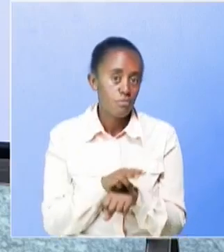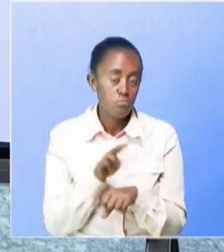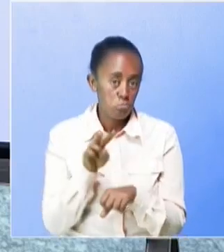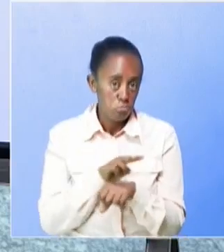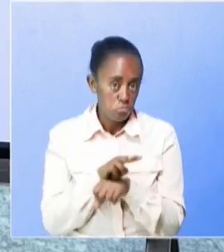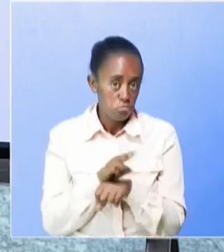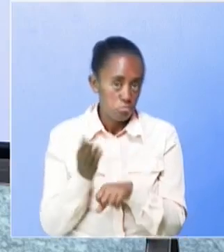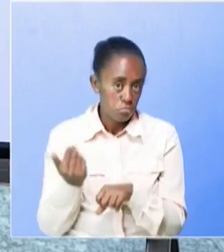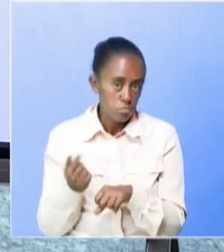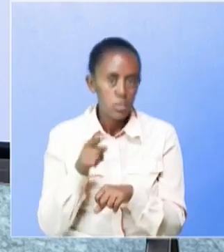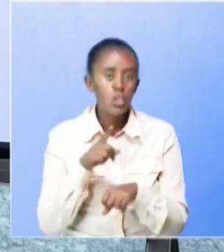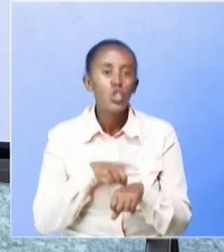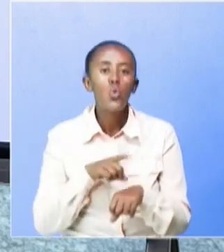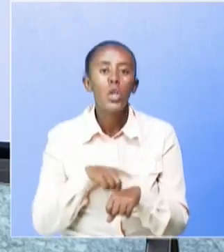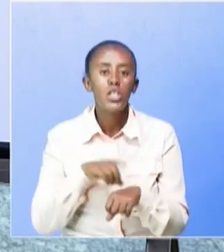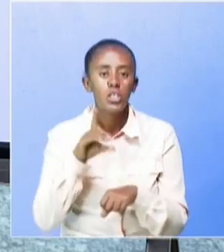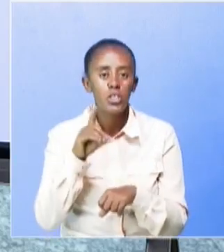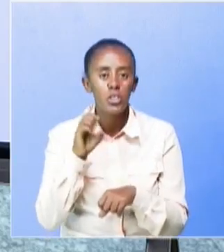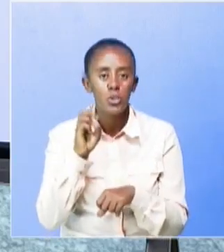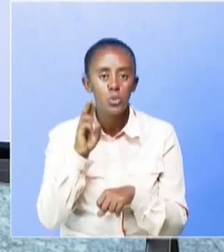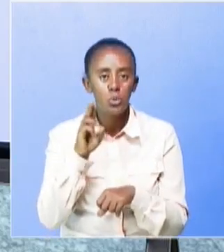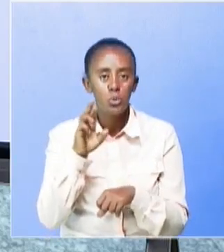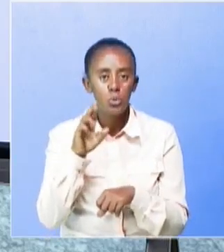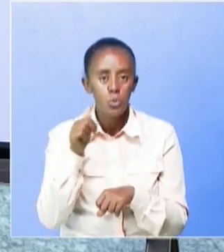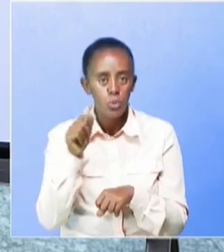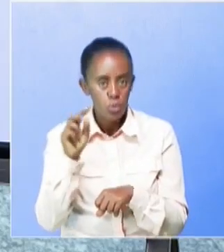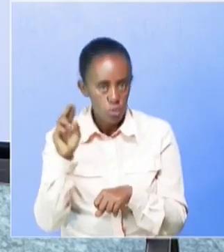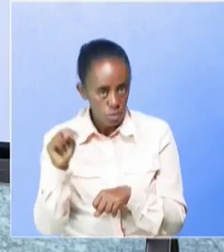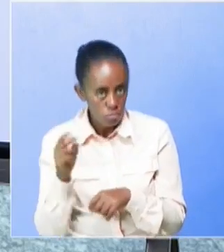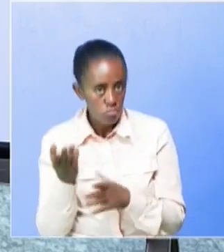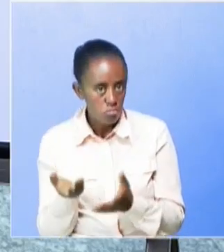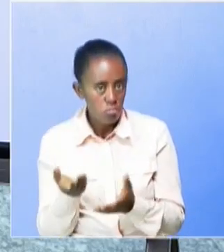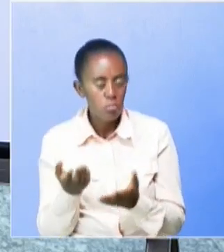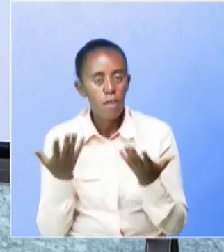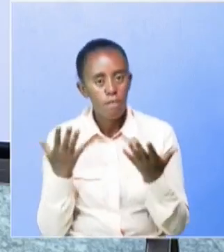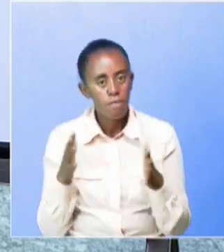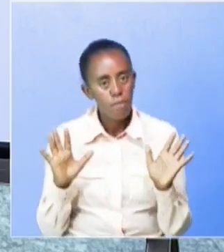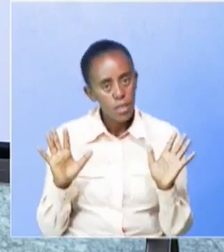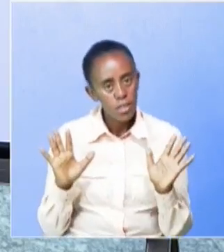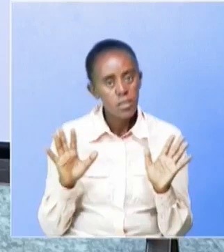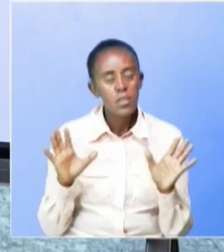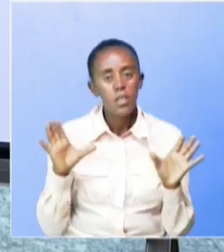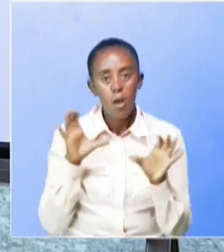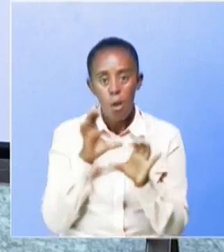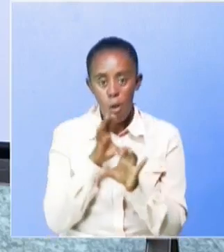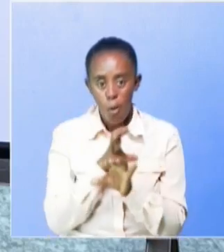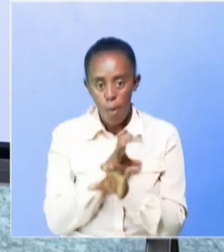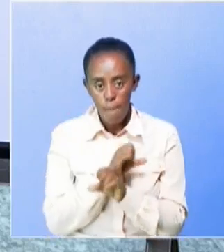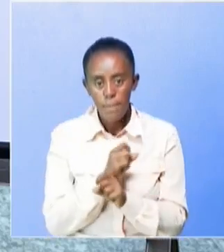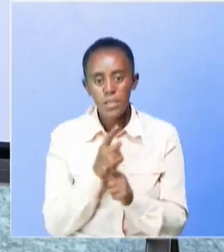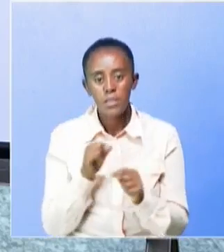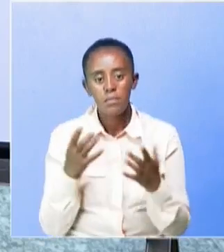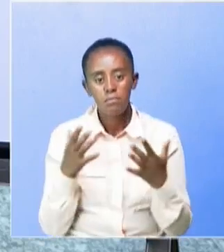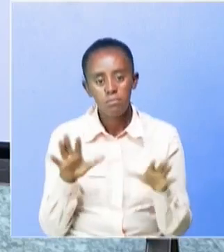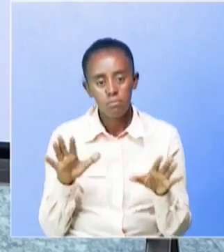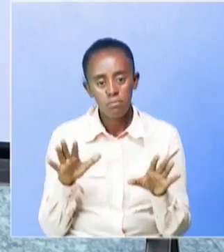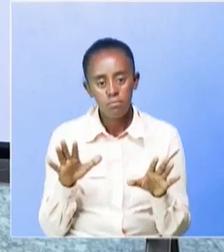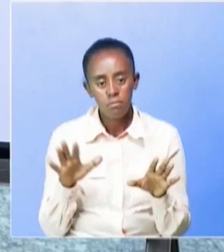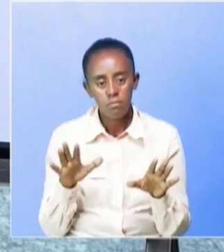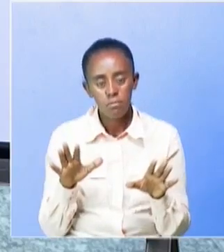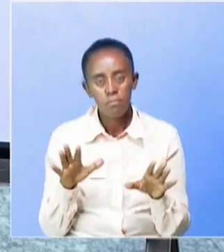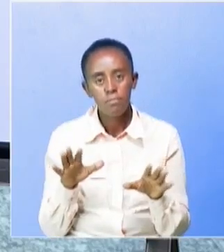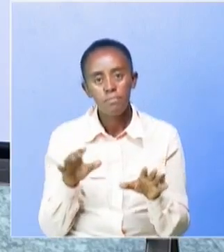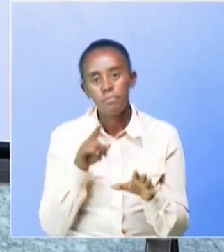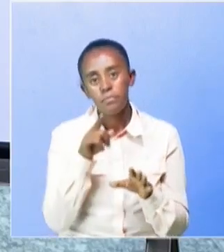that is the duration that it had been already finished and completed. The action had already been and